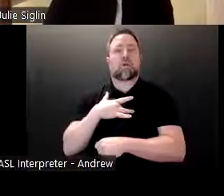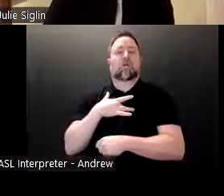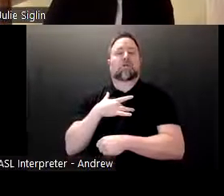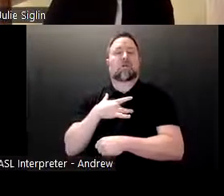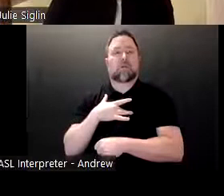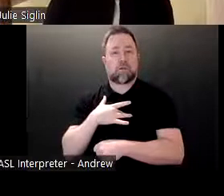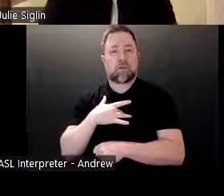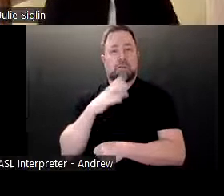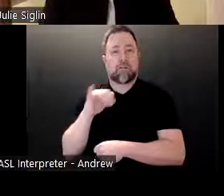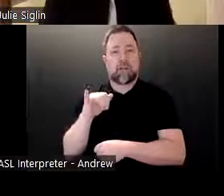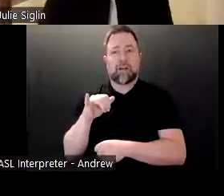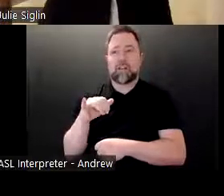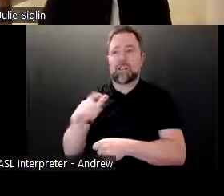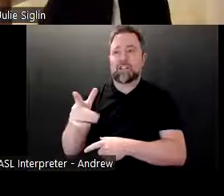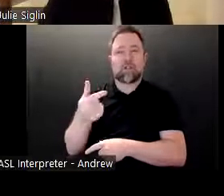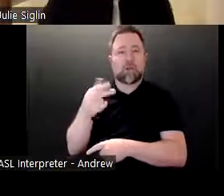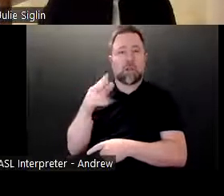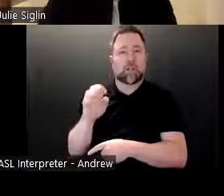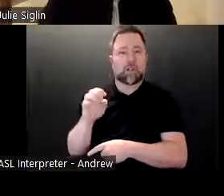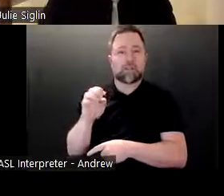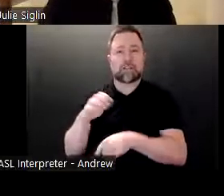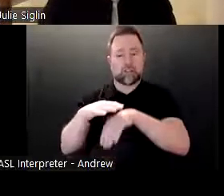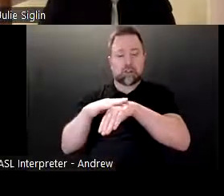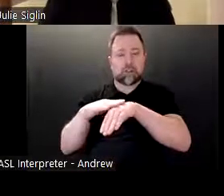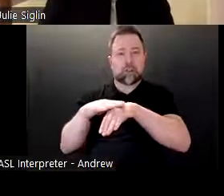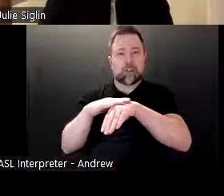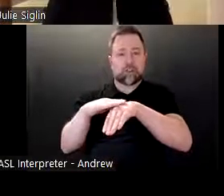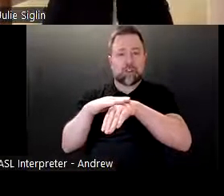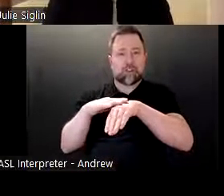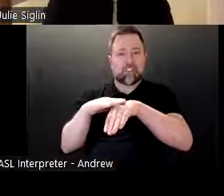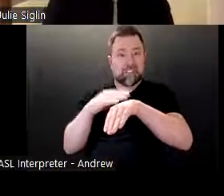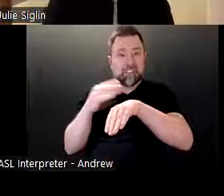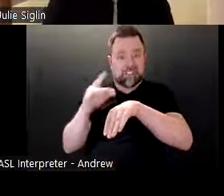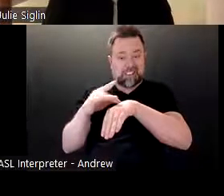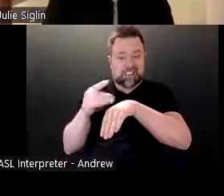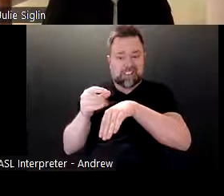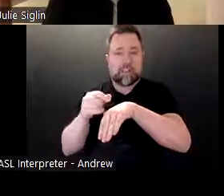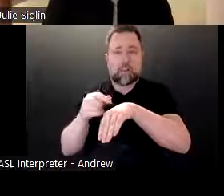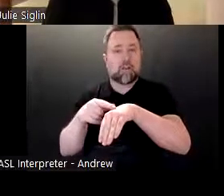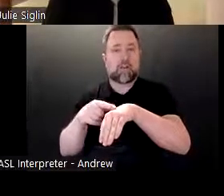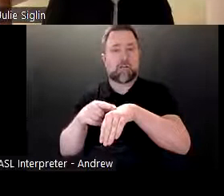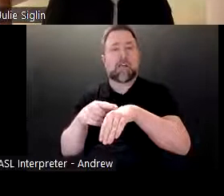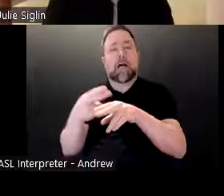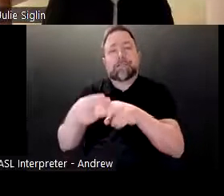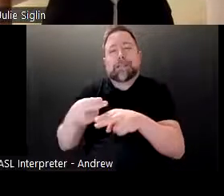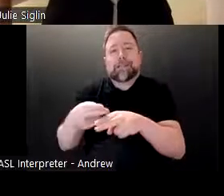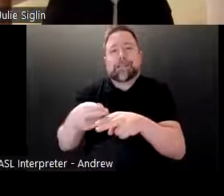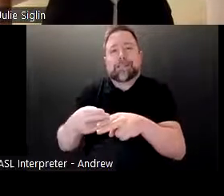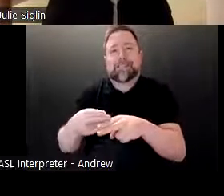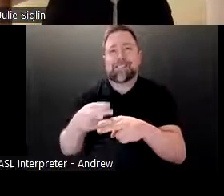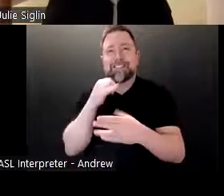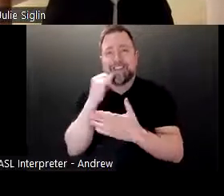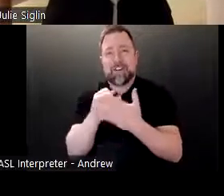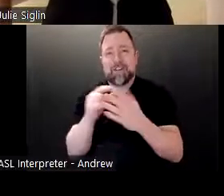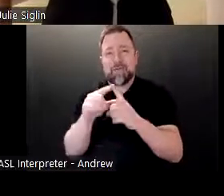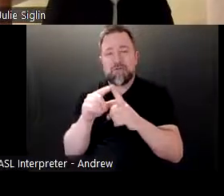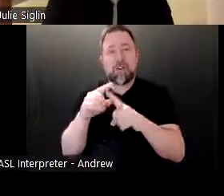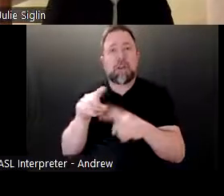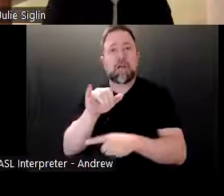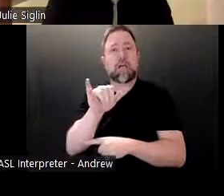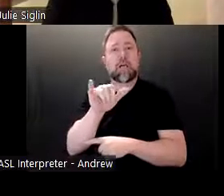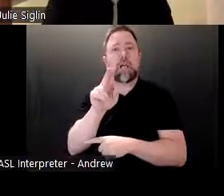its beauty and its grace, the surface texture, which I can only describe in not artistic terms as yummy.